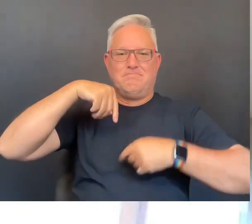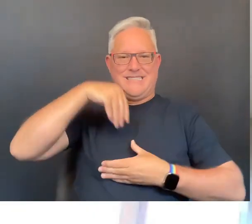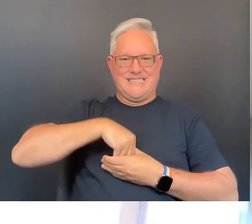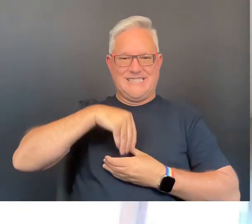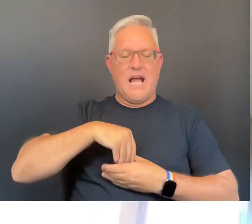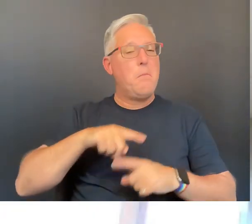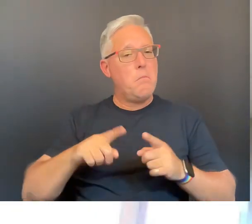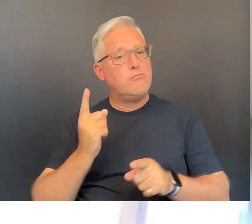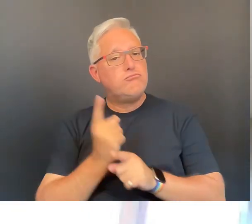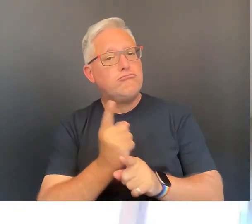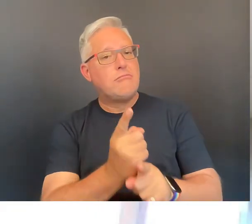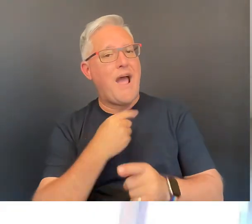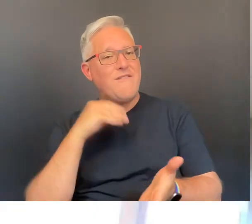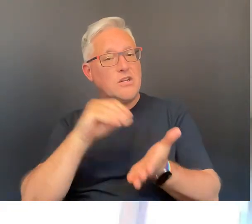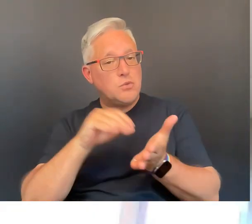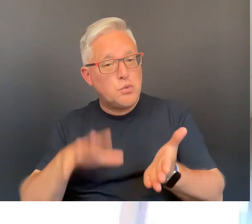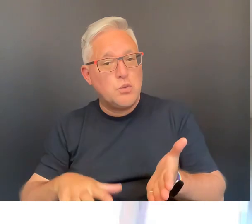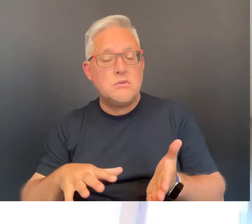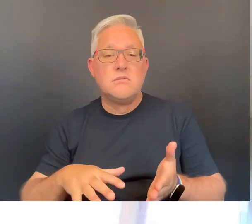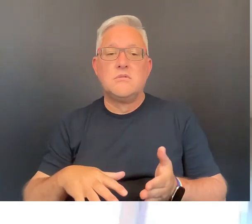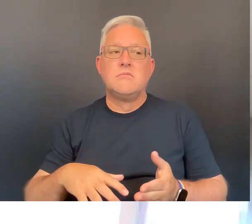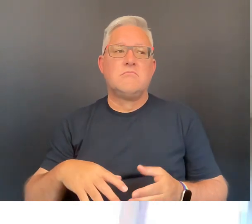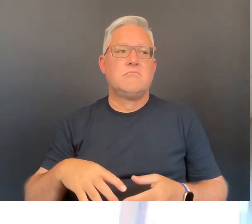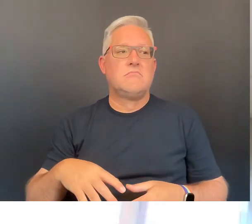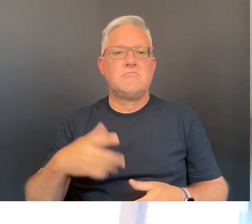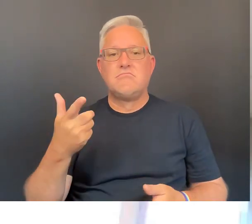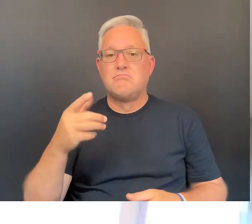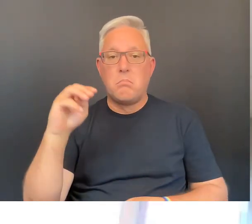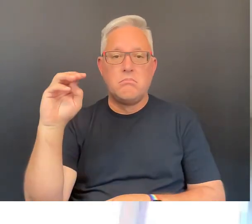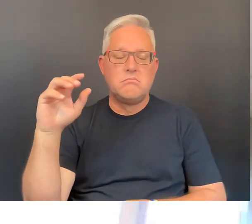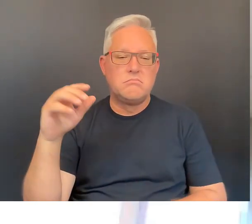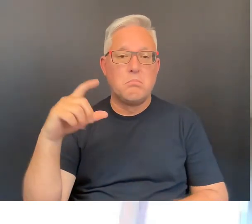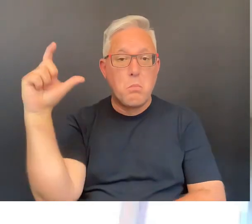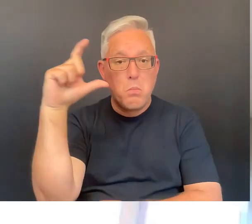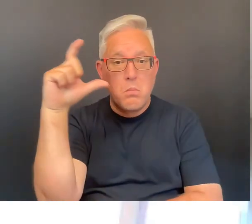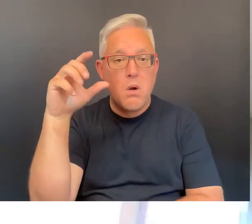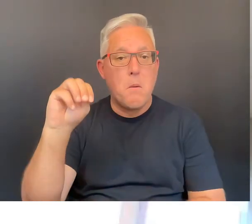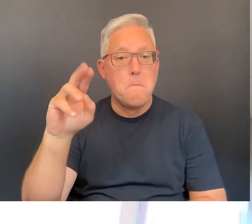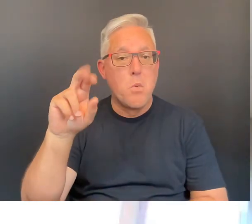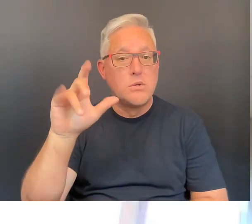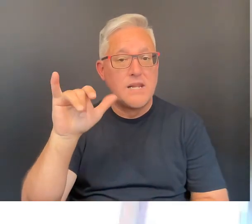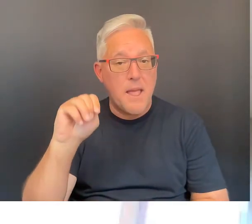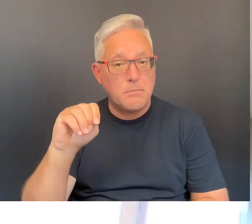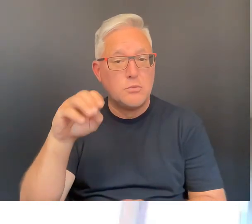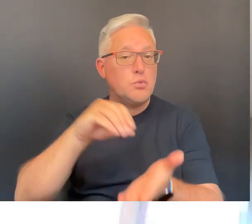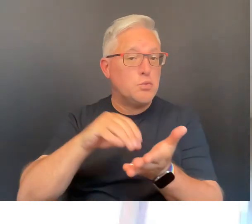students are getting some coffee and having this conversation